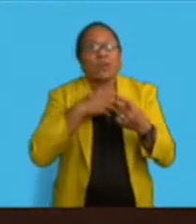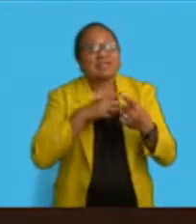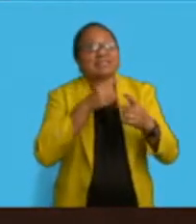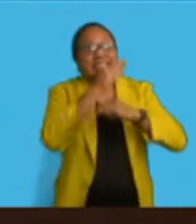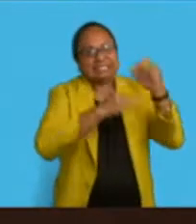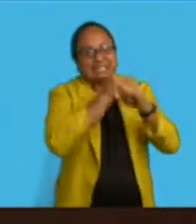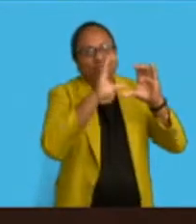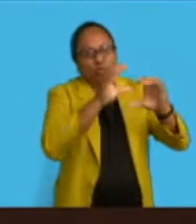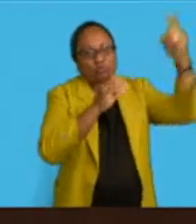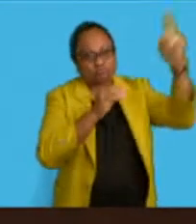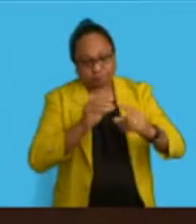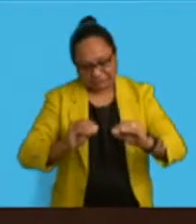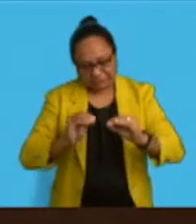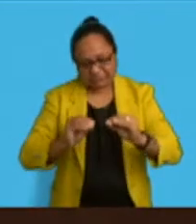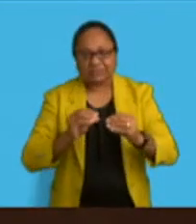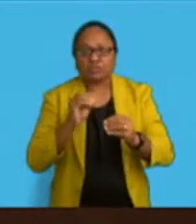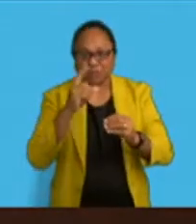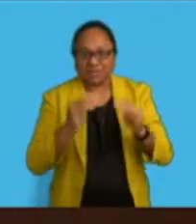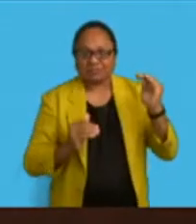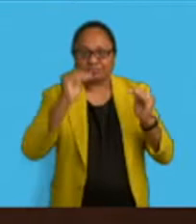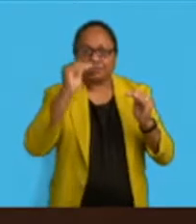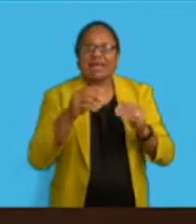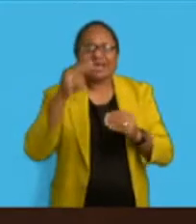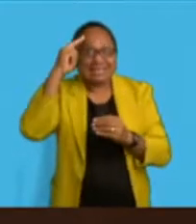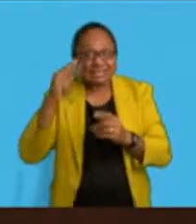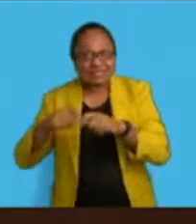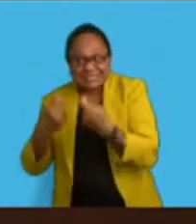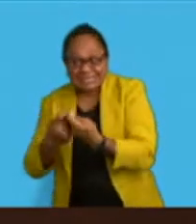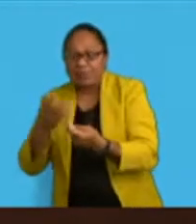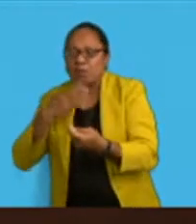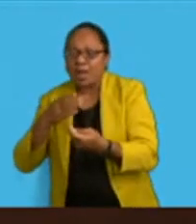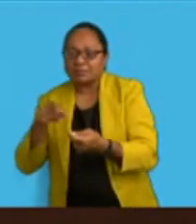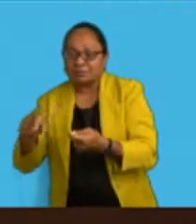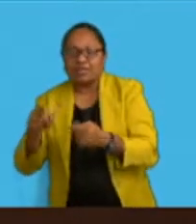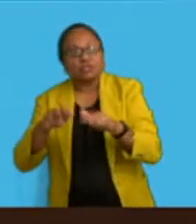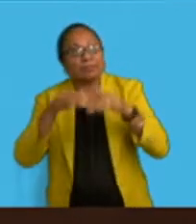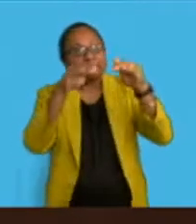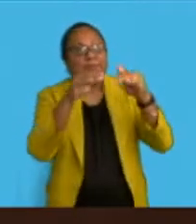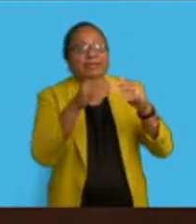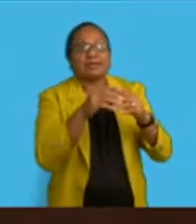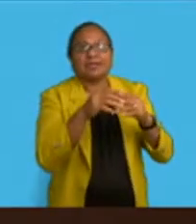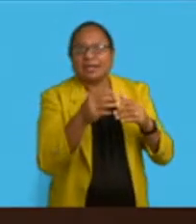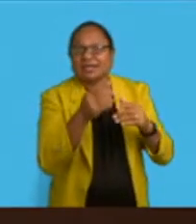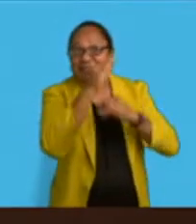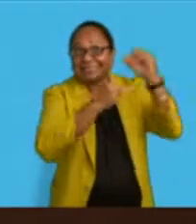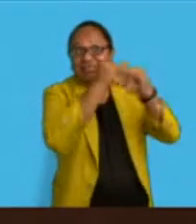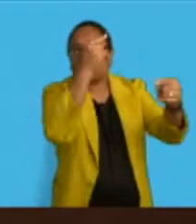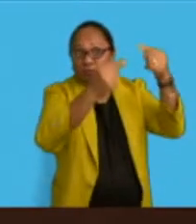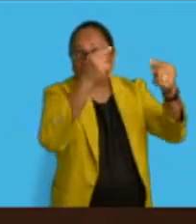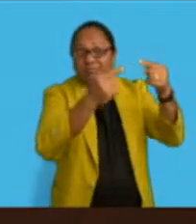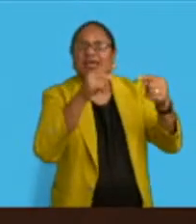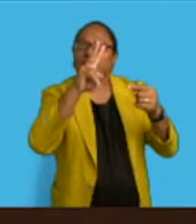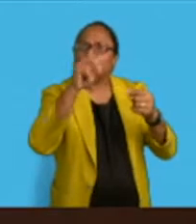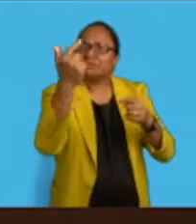to improve our competitiveness. We will also help our national teams participate in 38 international competitions, including the